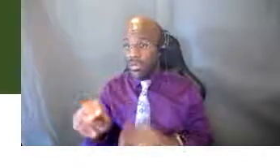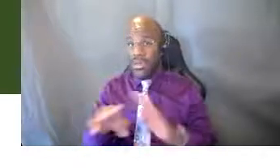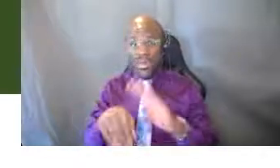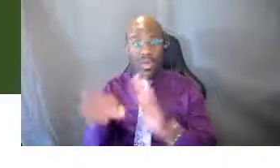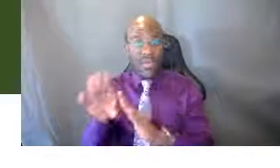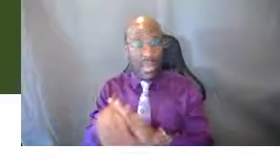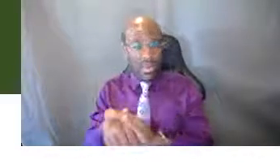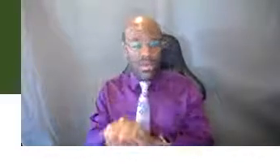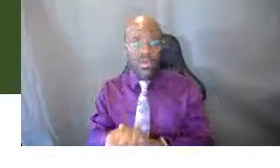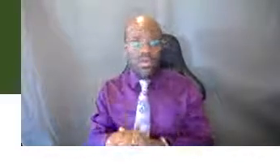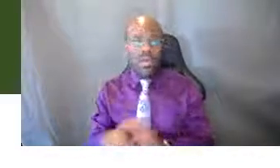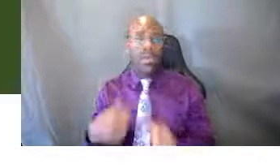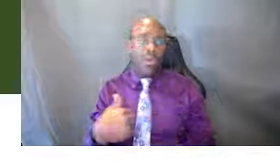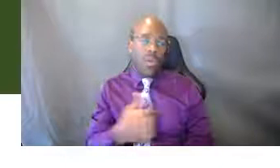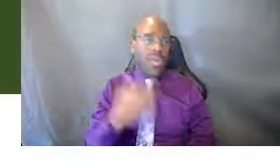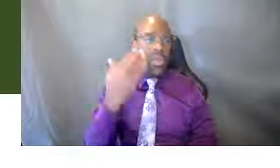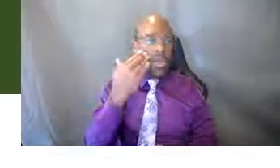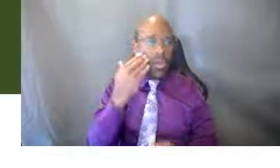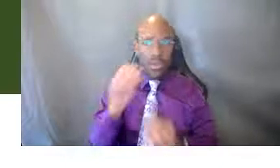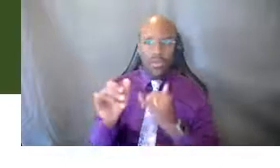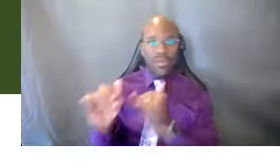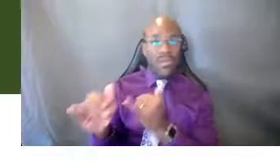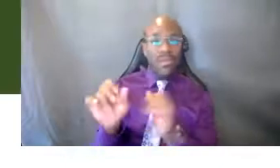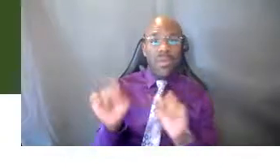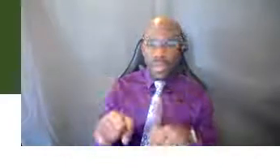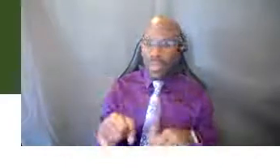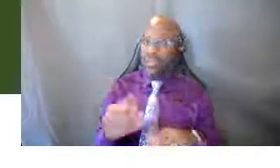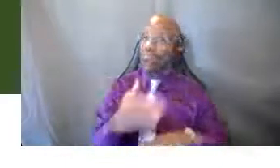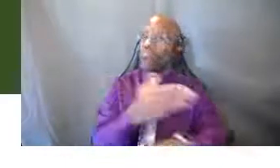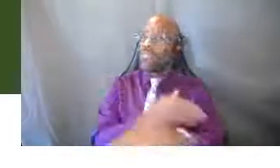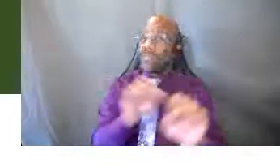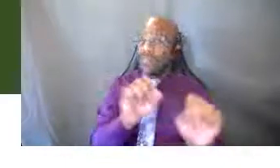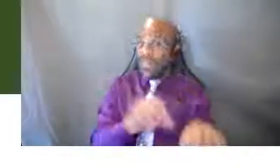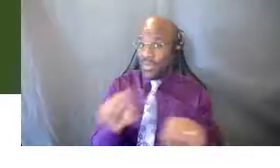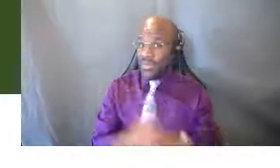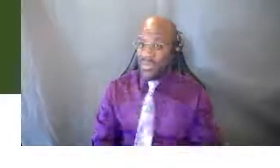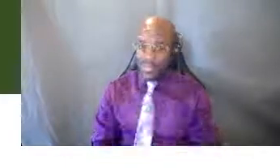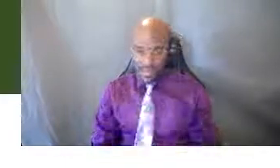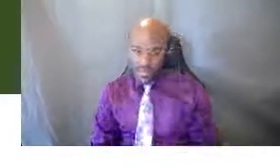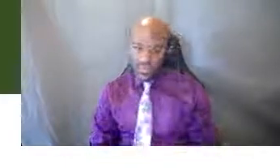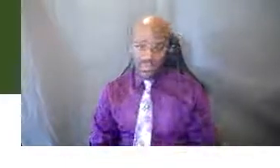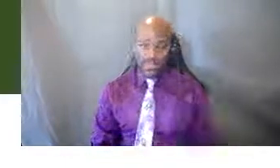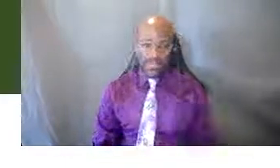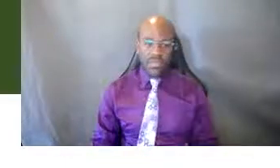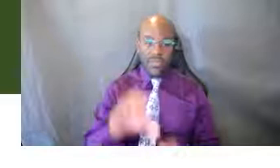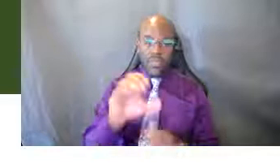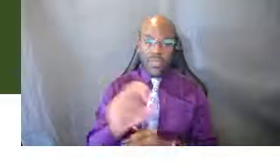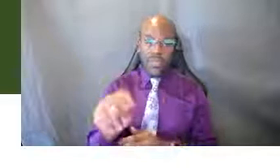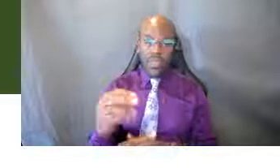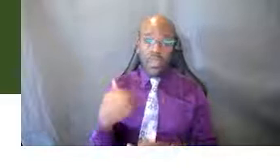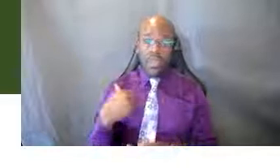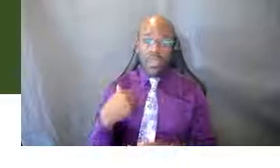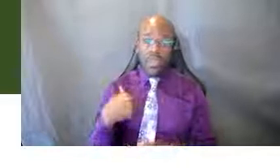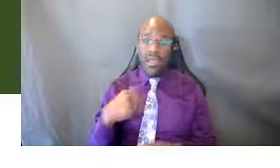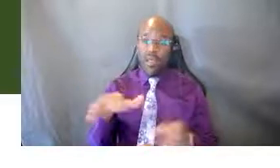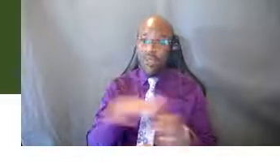know progress is possible. Connecticut also has a statewide mobile crisis intervention system that reaches